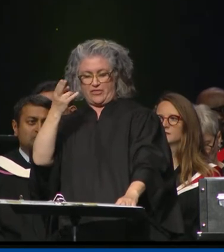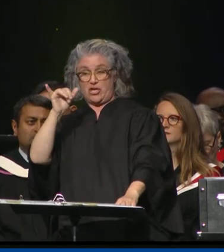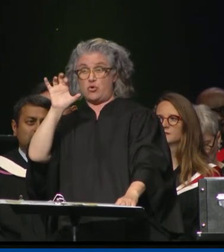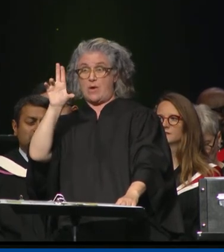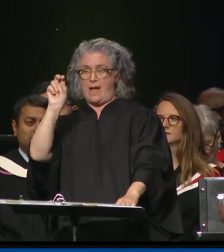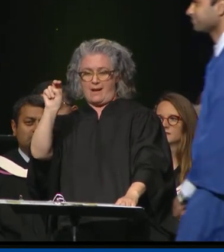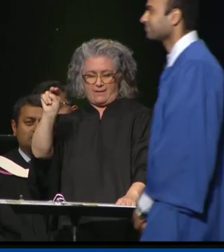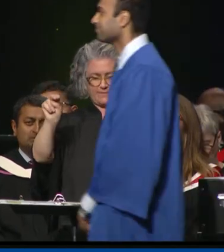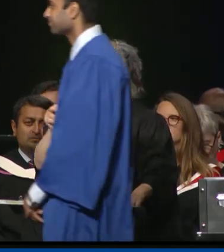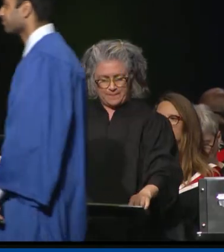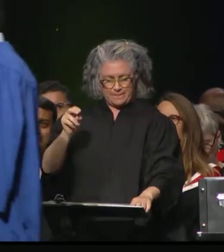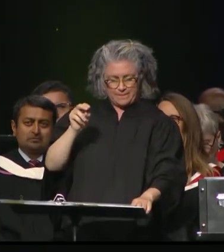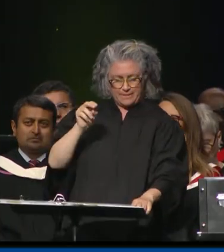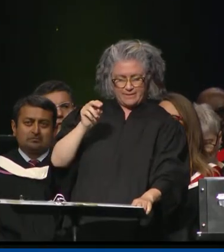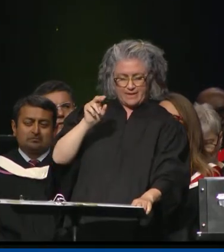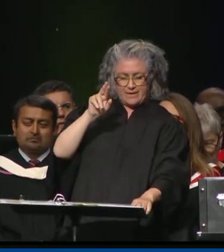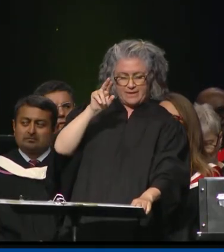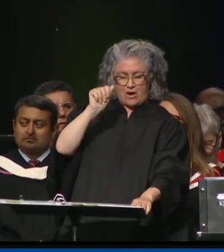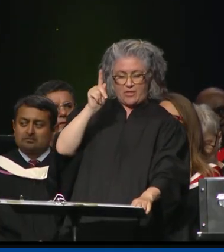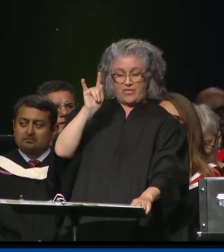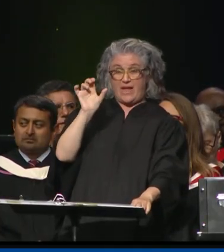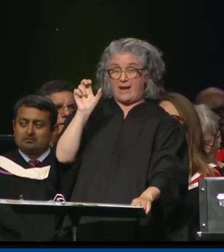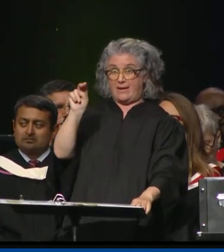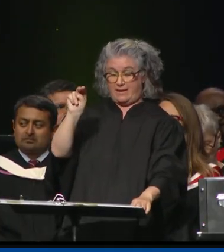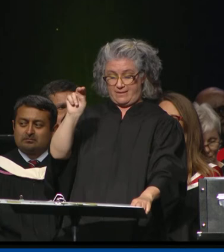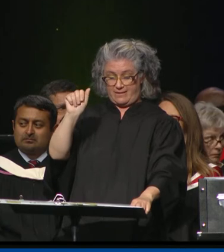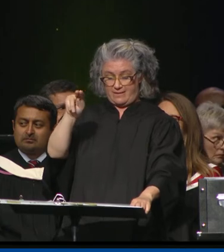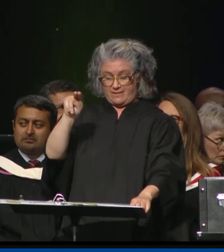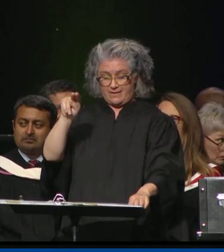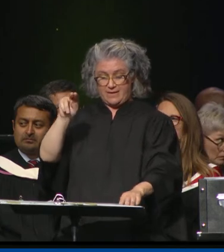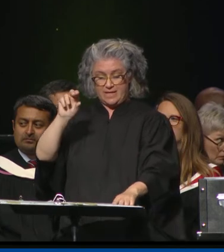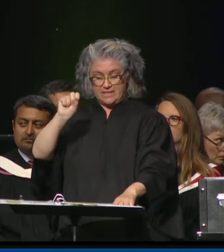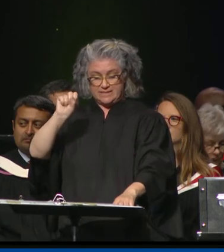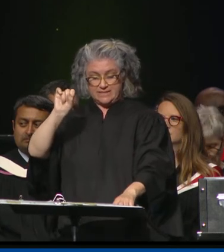Narthanan Sri Murugathasan.